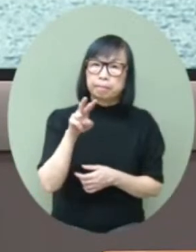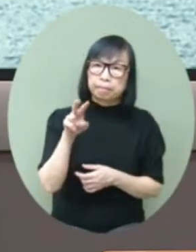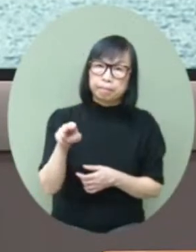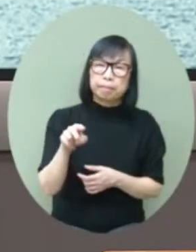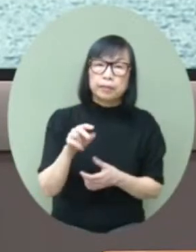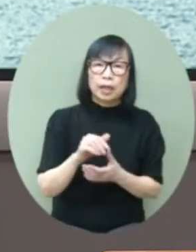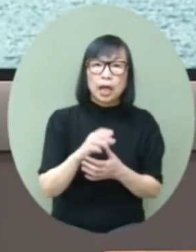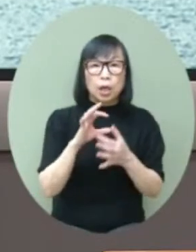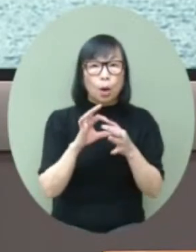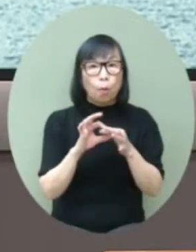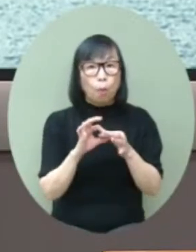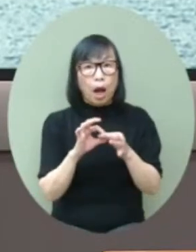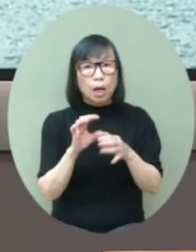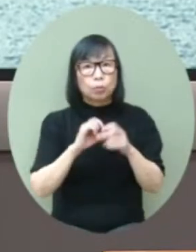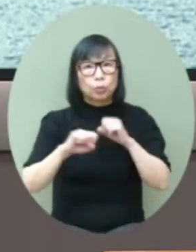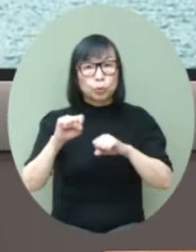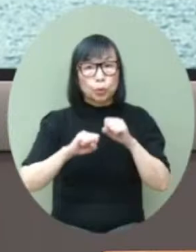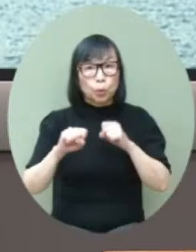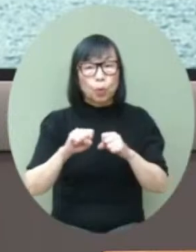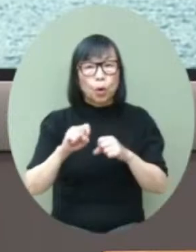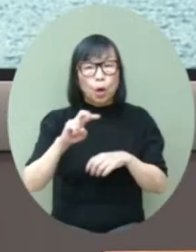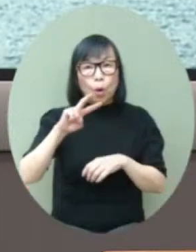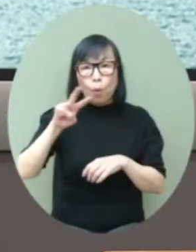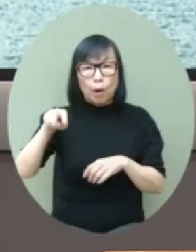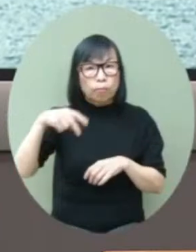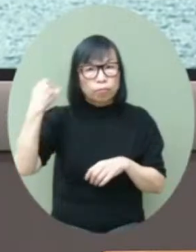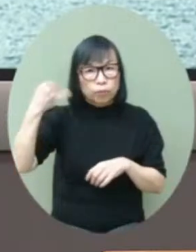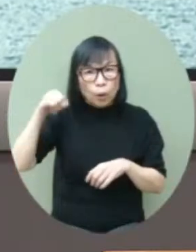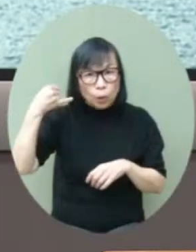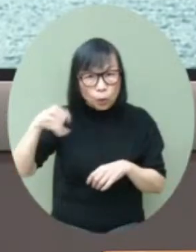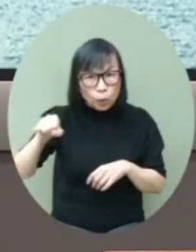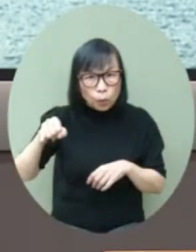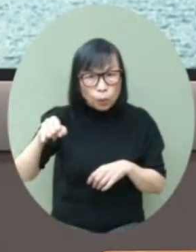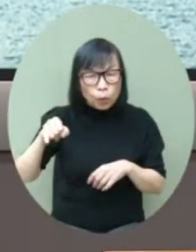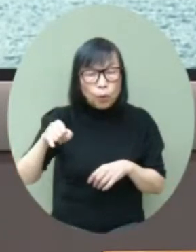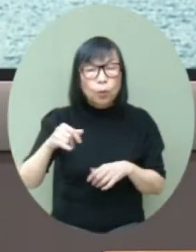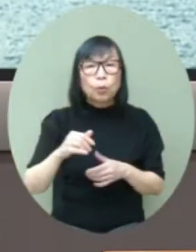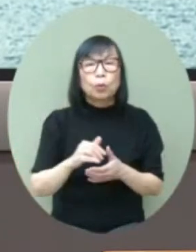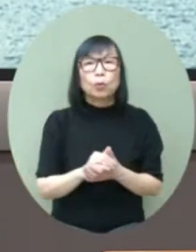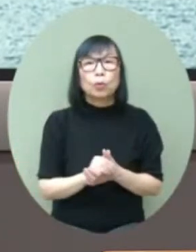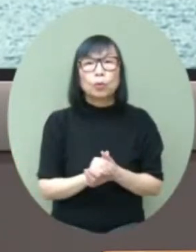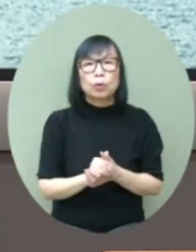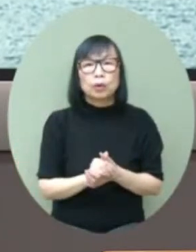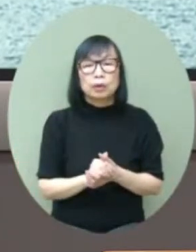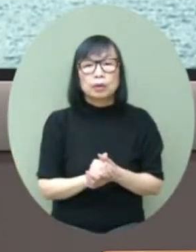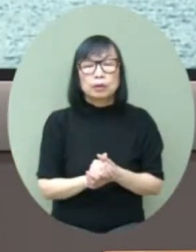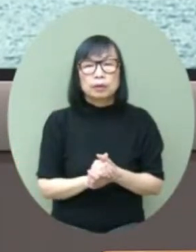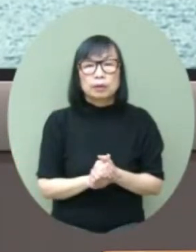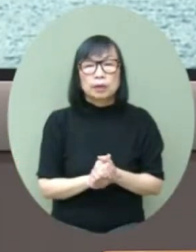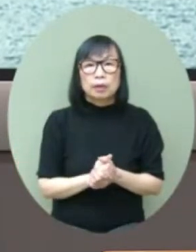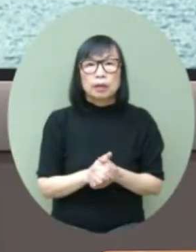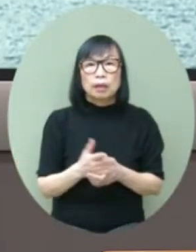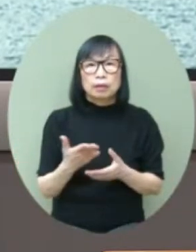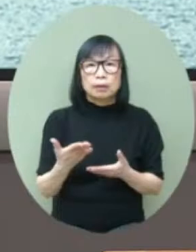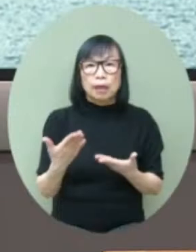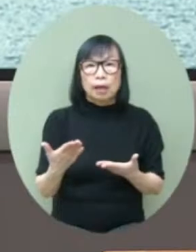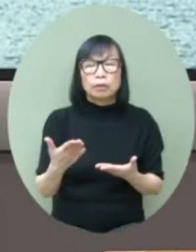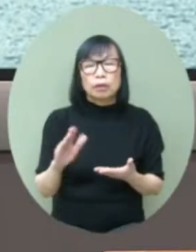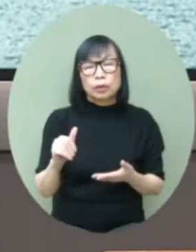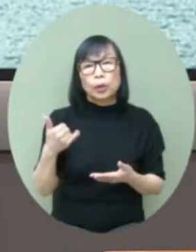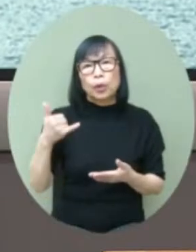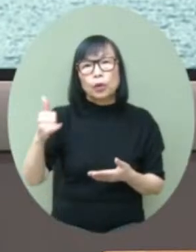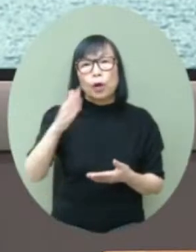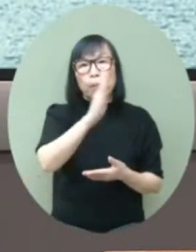activities and have not found any, I mean, of course she visited some places